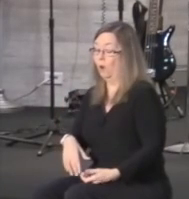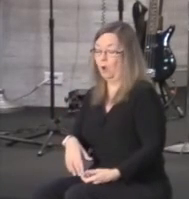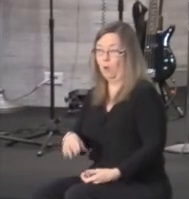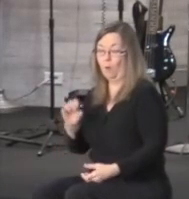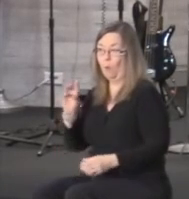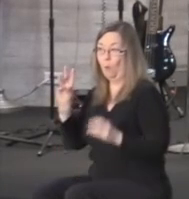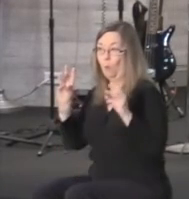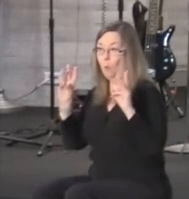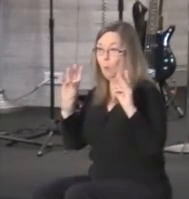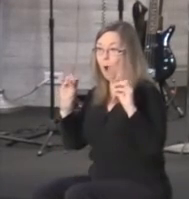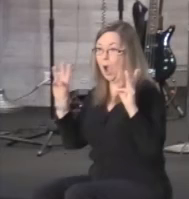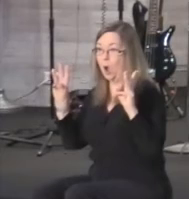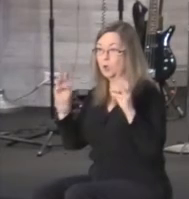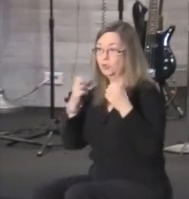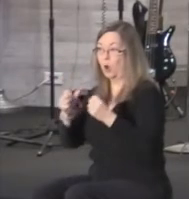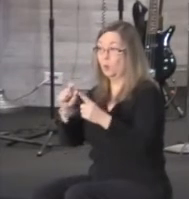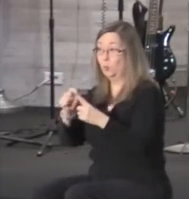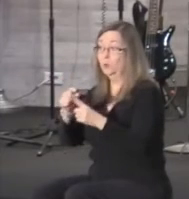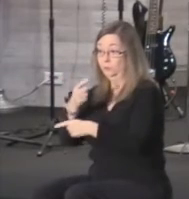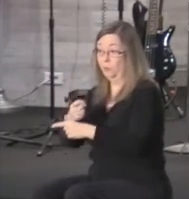Whew. They're strong words, aren't they?